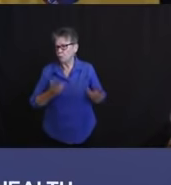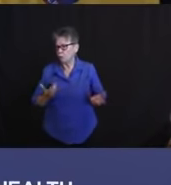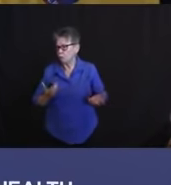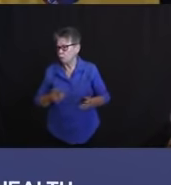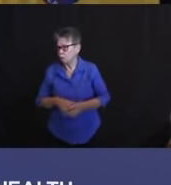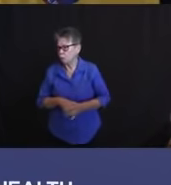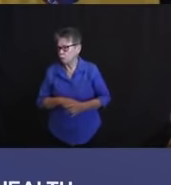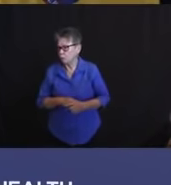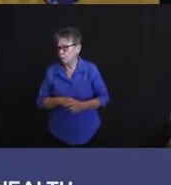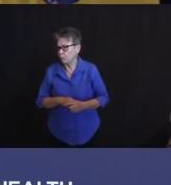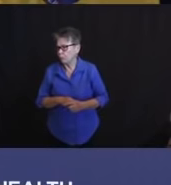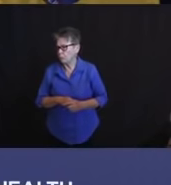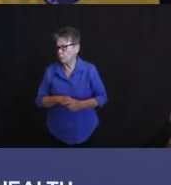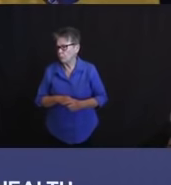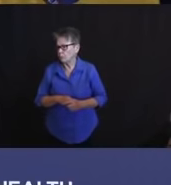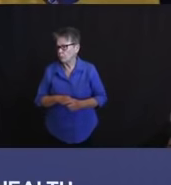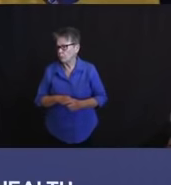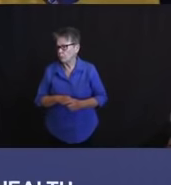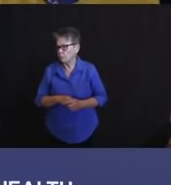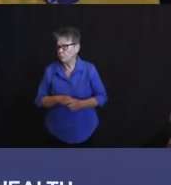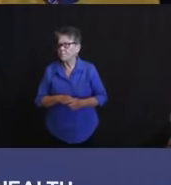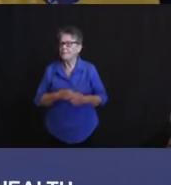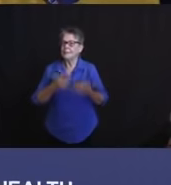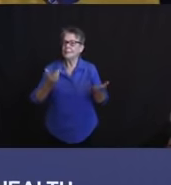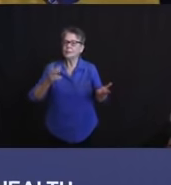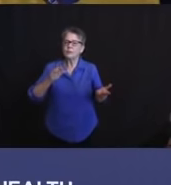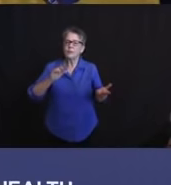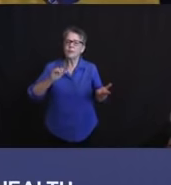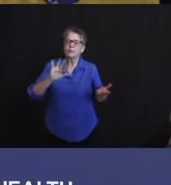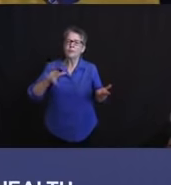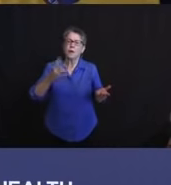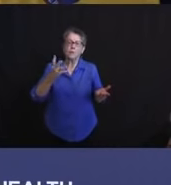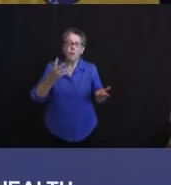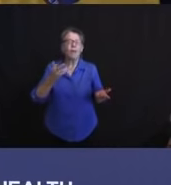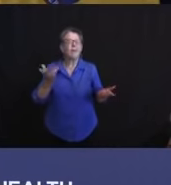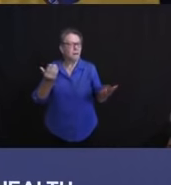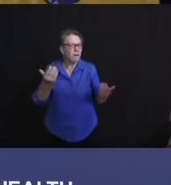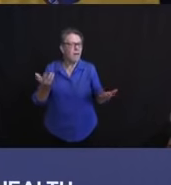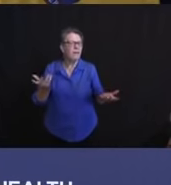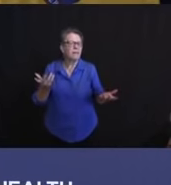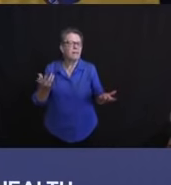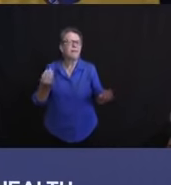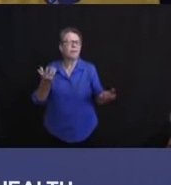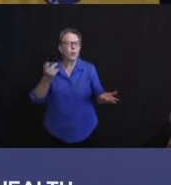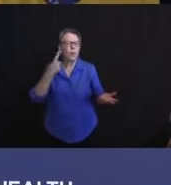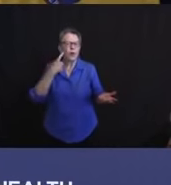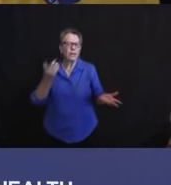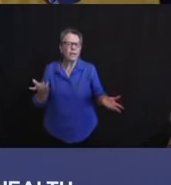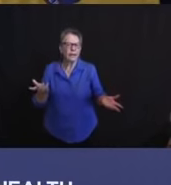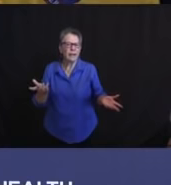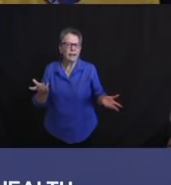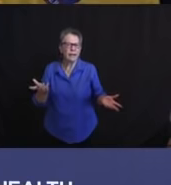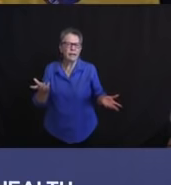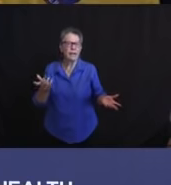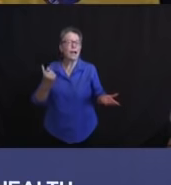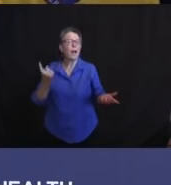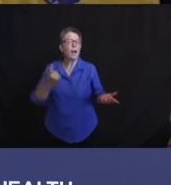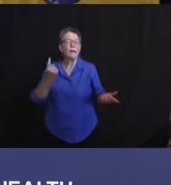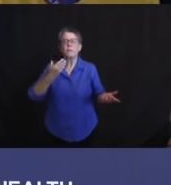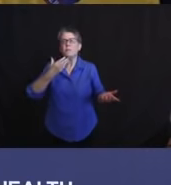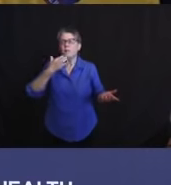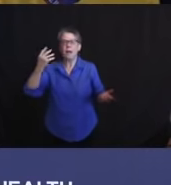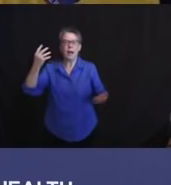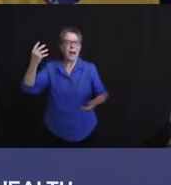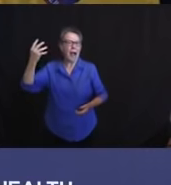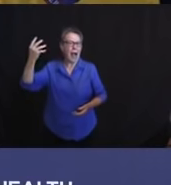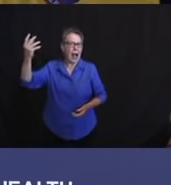head. Better outside than inside. Getting a whole lot of people indoors concerns me. I suspect it concerns